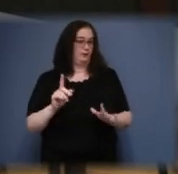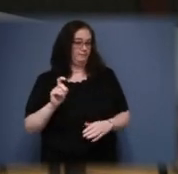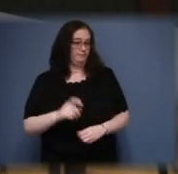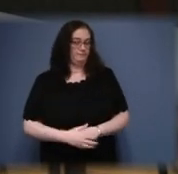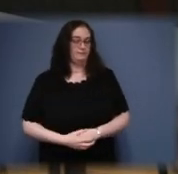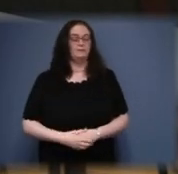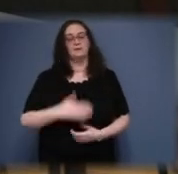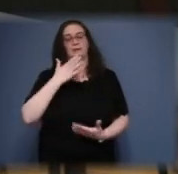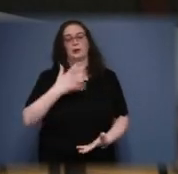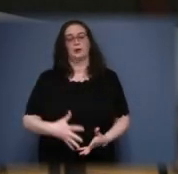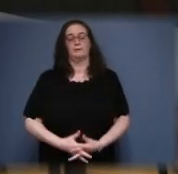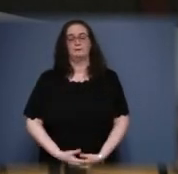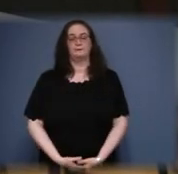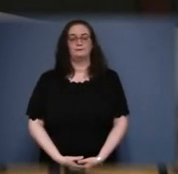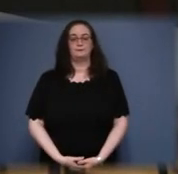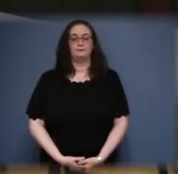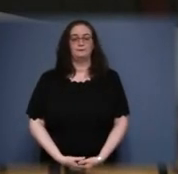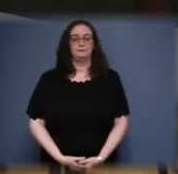Thank you.